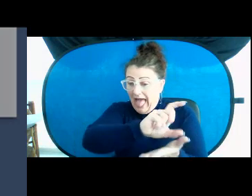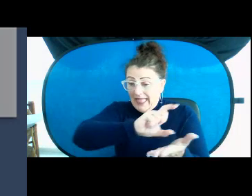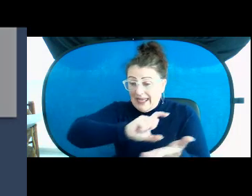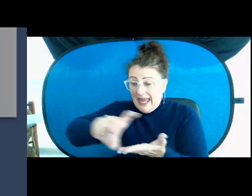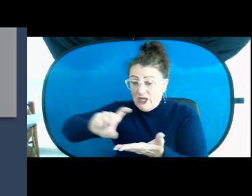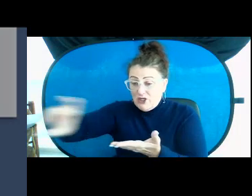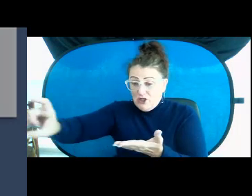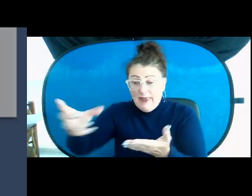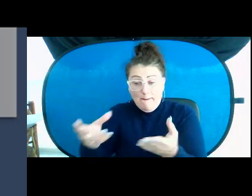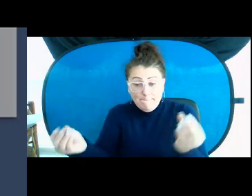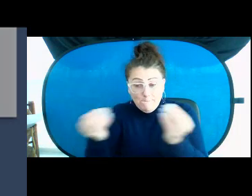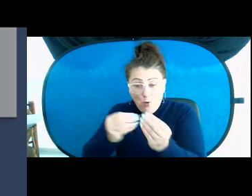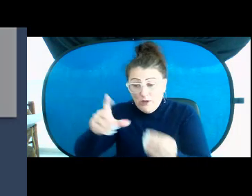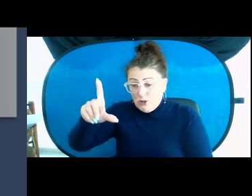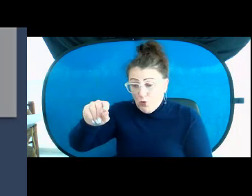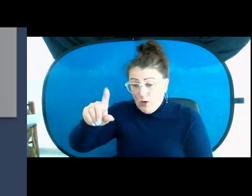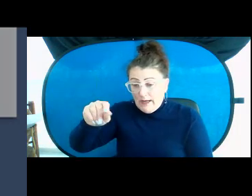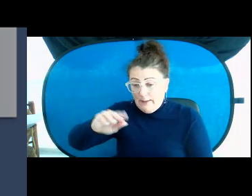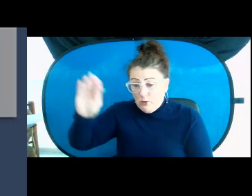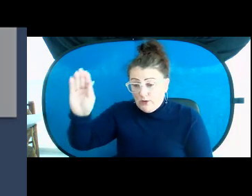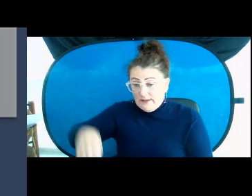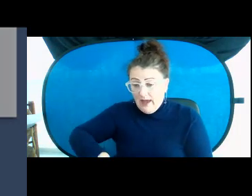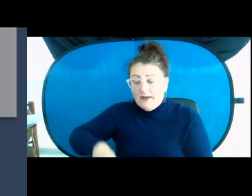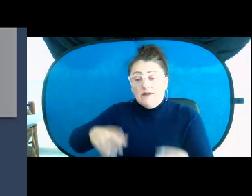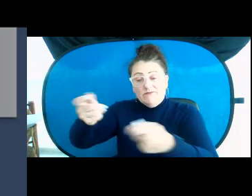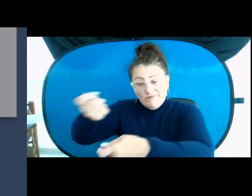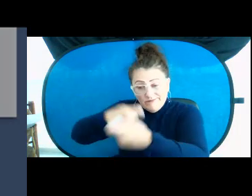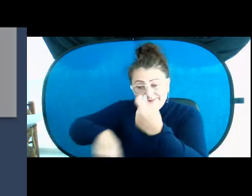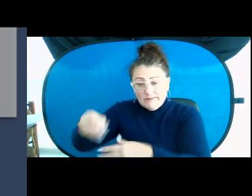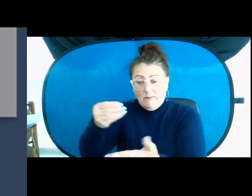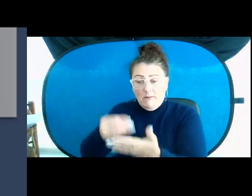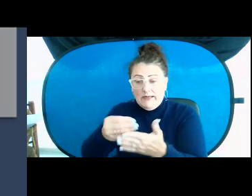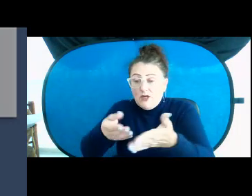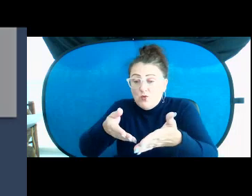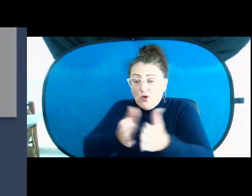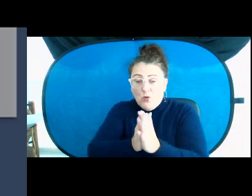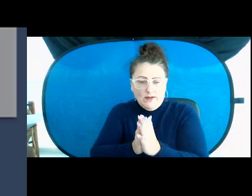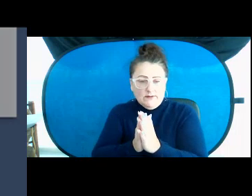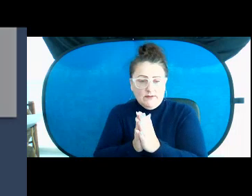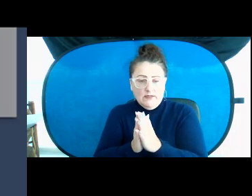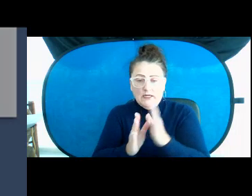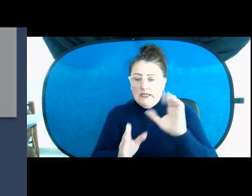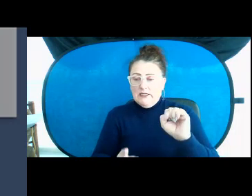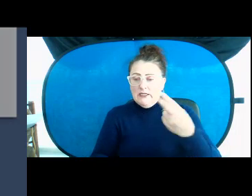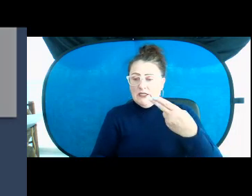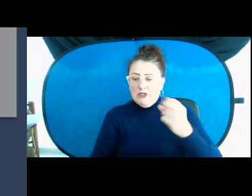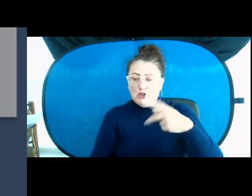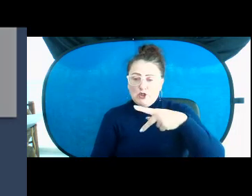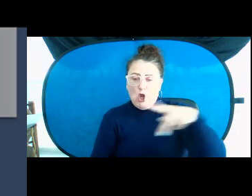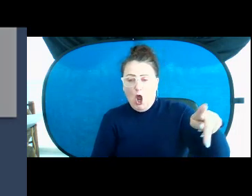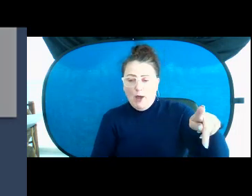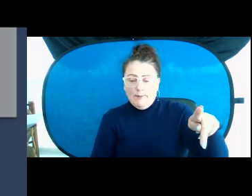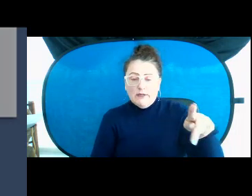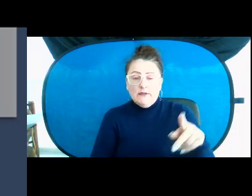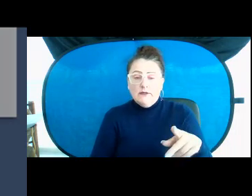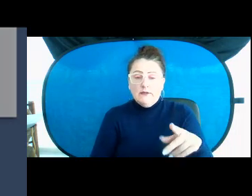programmed amount by 20% and supplemental fund requests from the SHOP at the October CTC meeting is